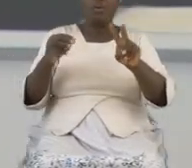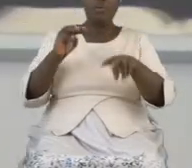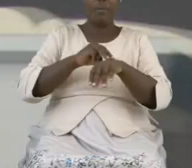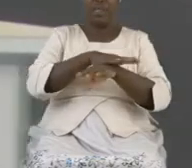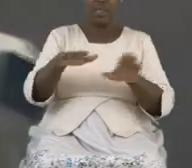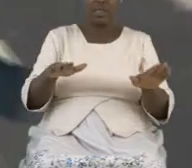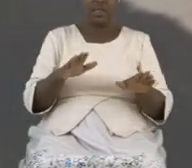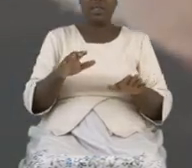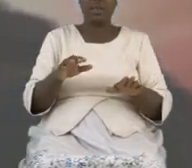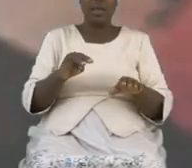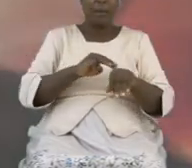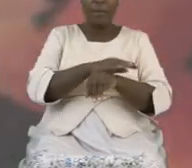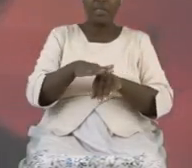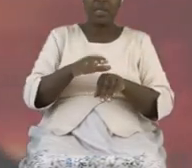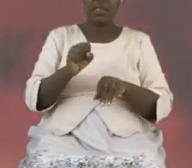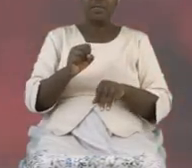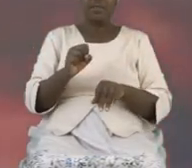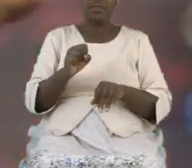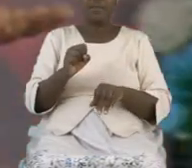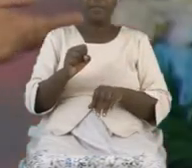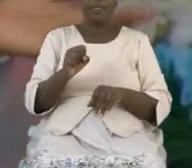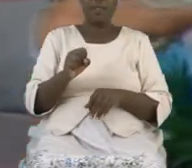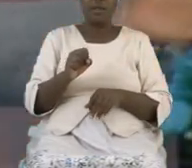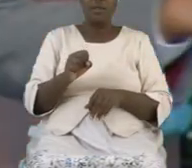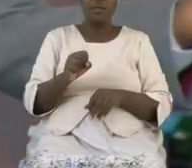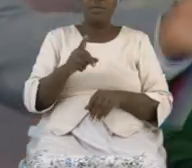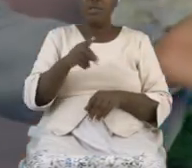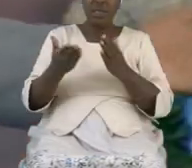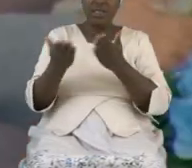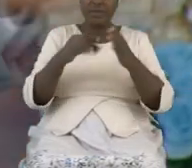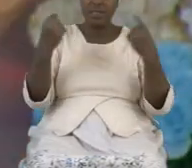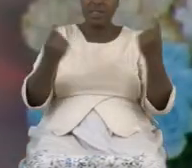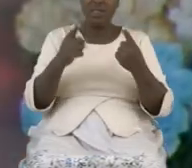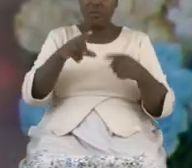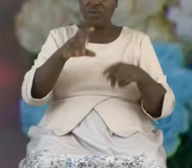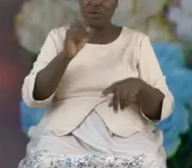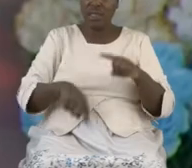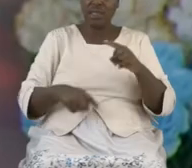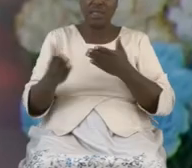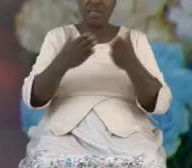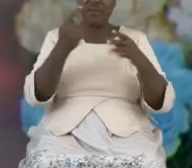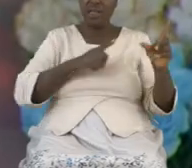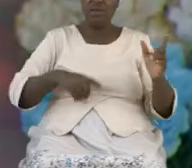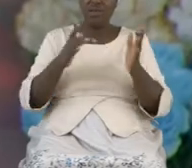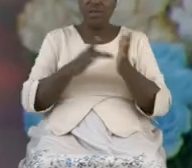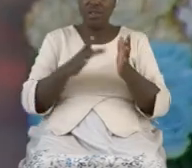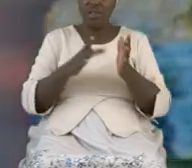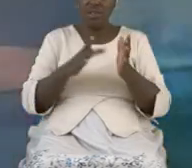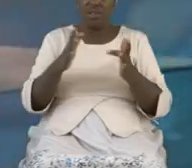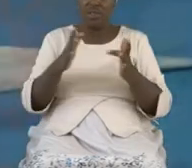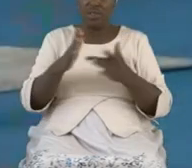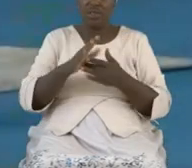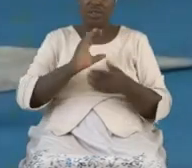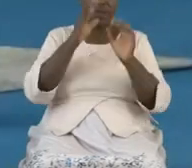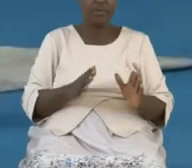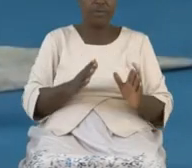serving sin, you cannot serve the Lord Jesus, our Savior. If you're